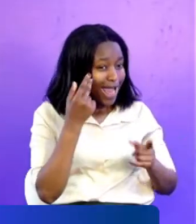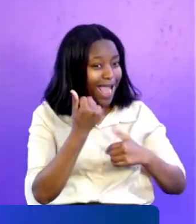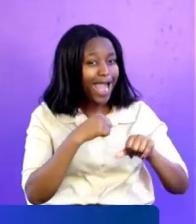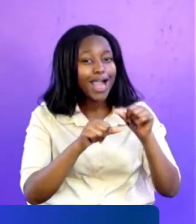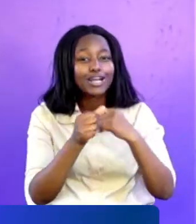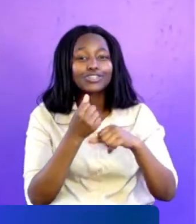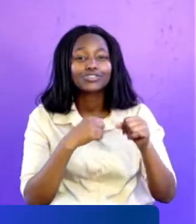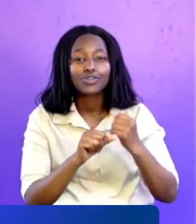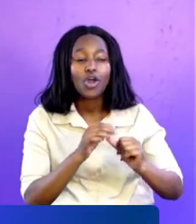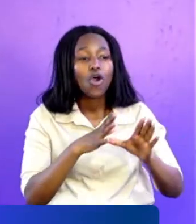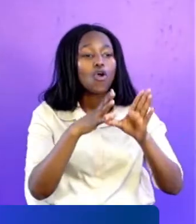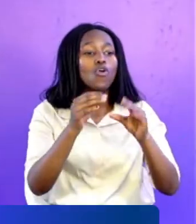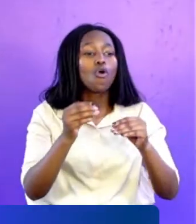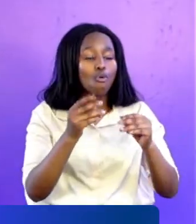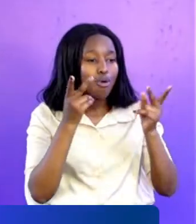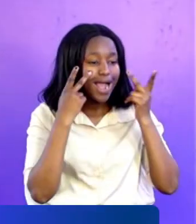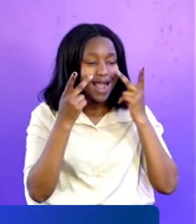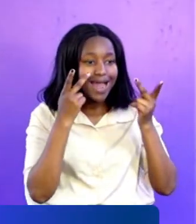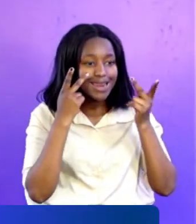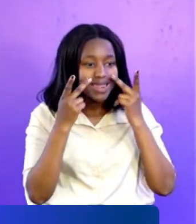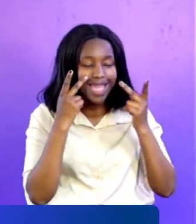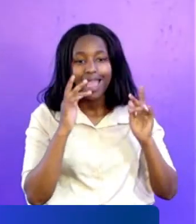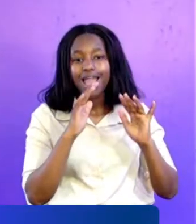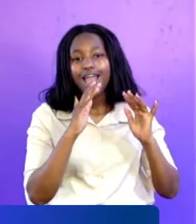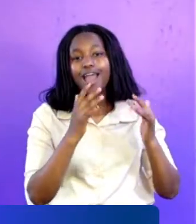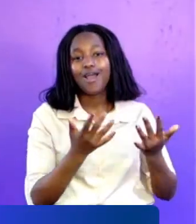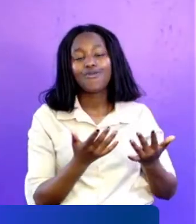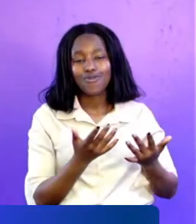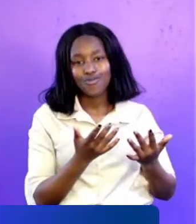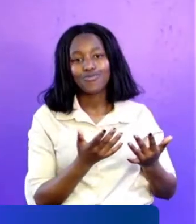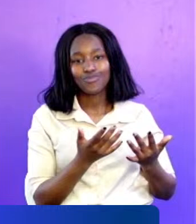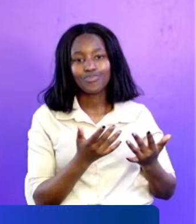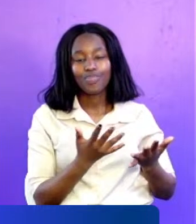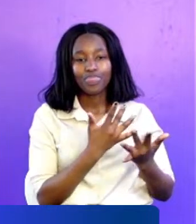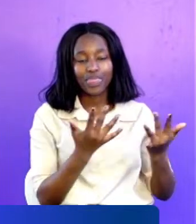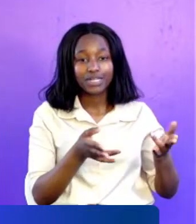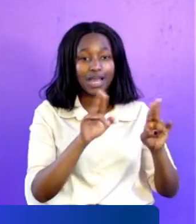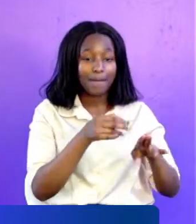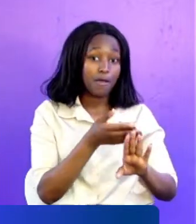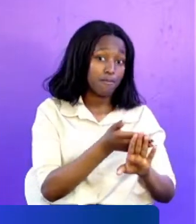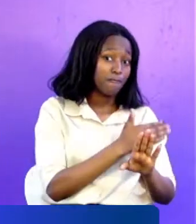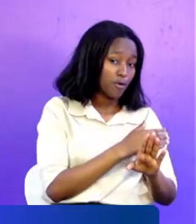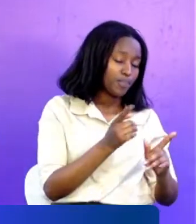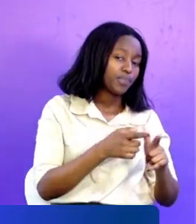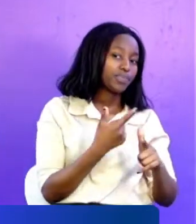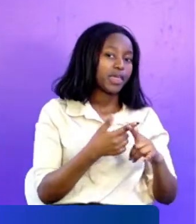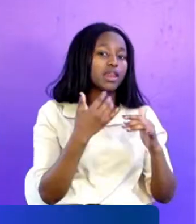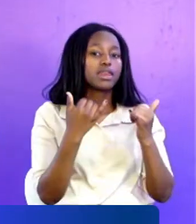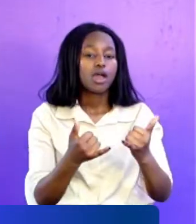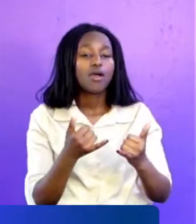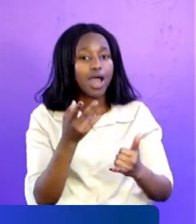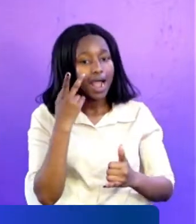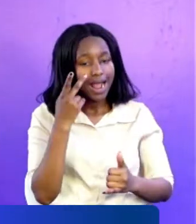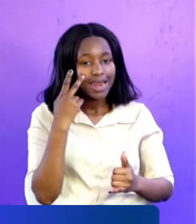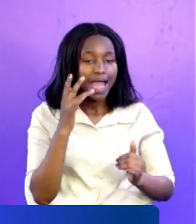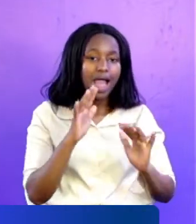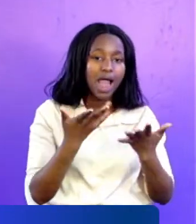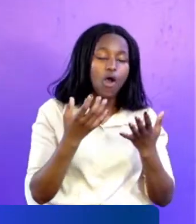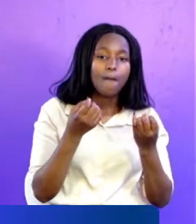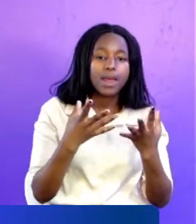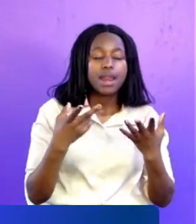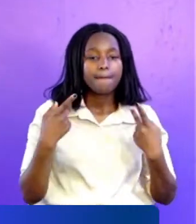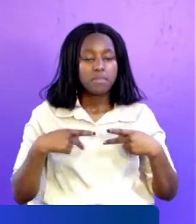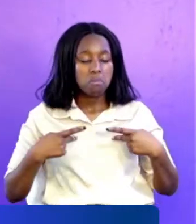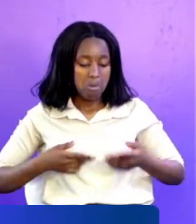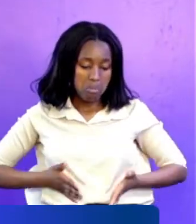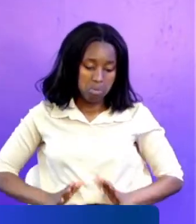child mortality rate before the current governor began and now, isn't it? Go and look at maternal